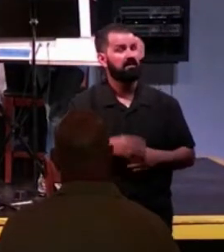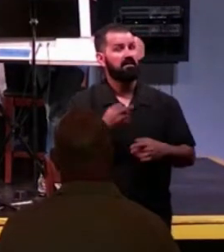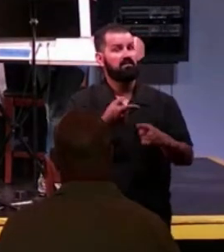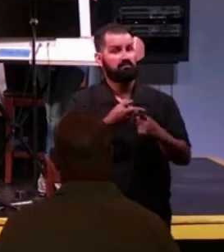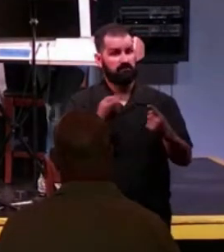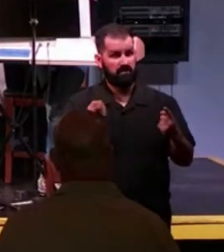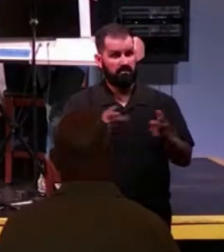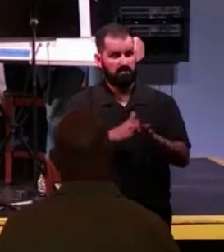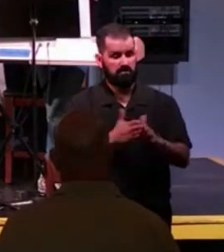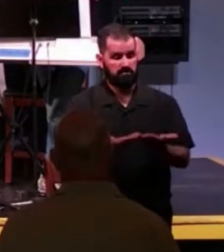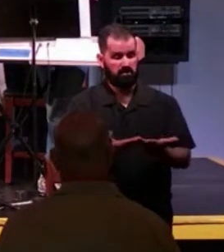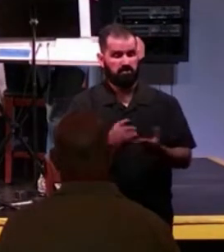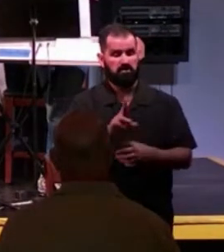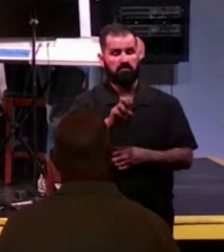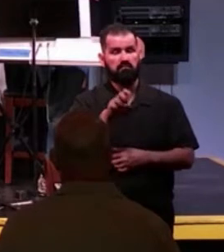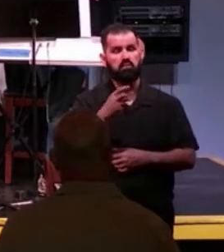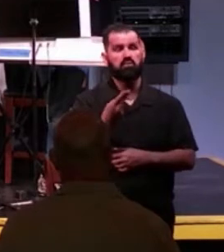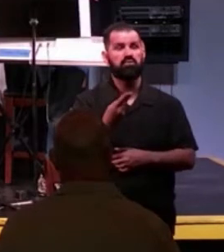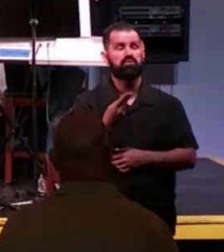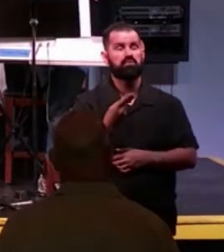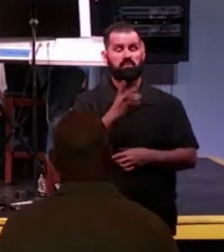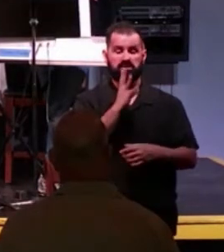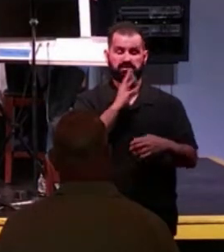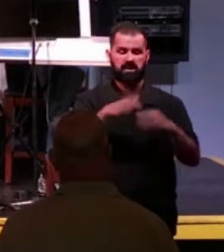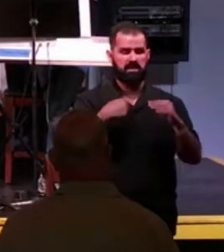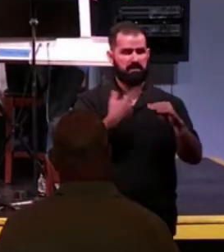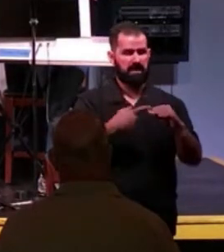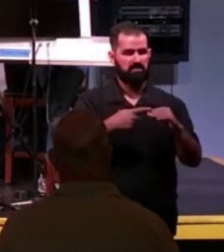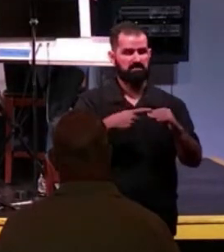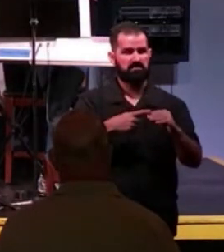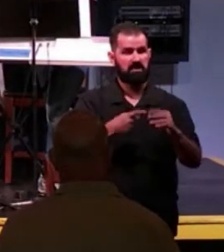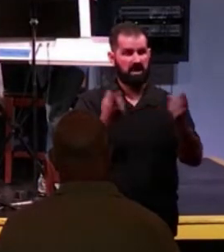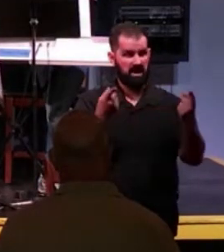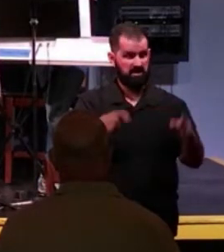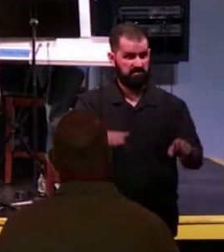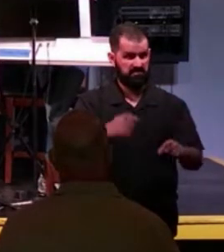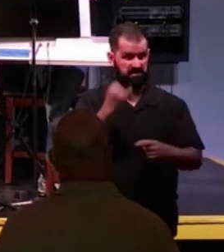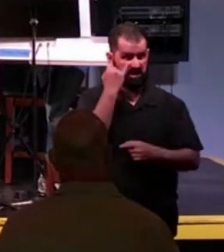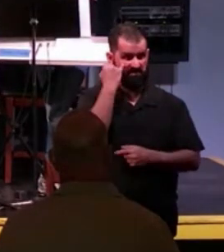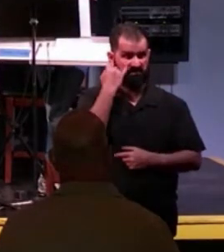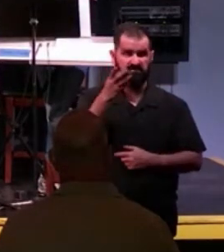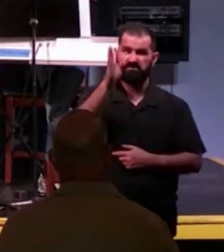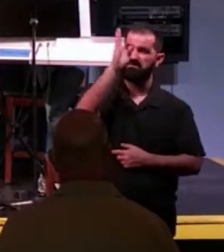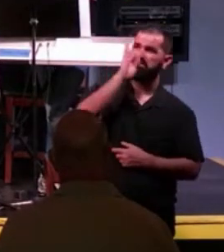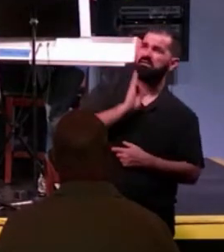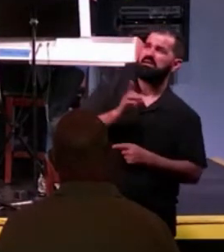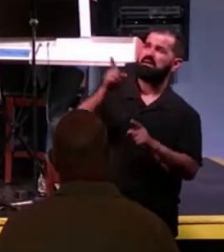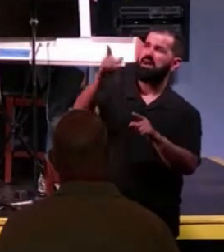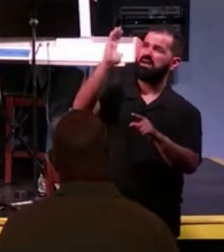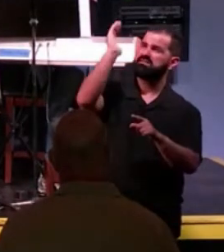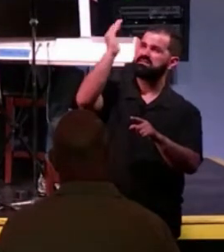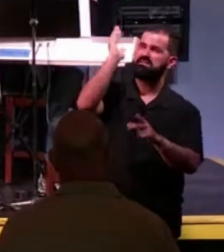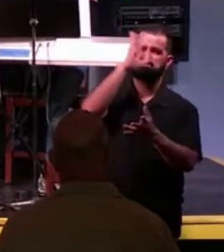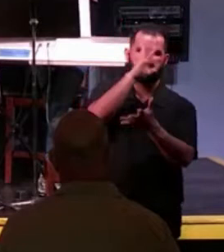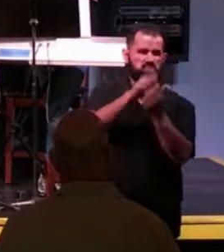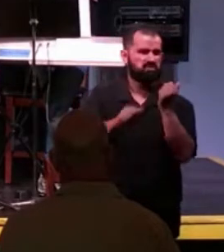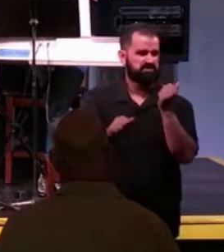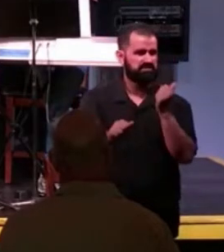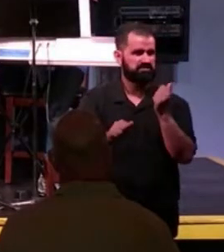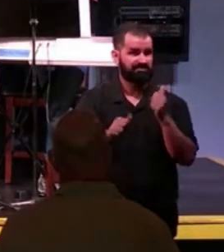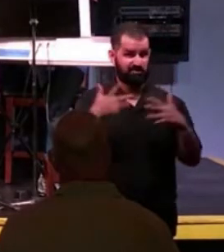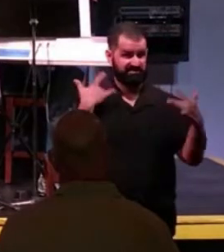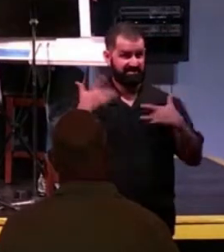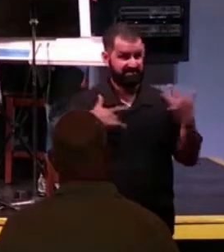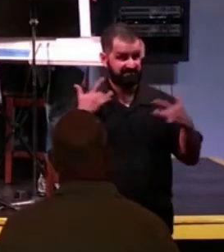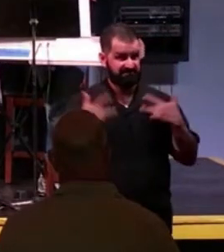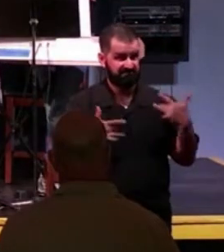the book of Ruth, we're going to talk about when God seems ruthless. You guys excited for the word of God? Come on,